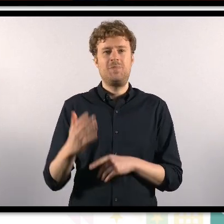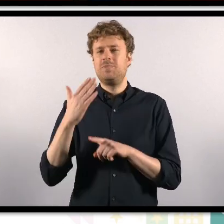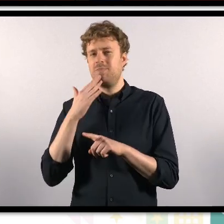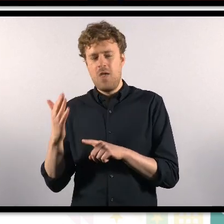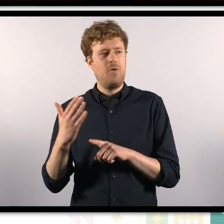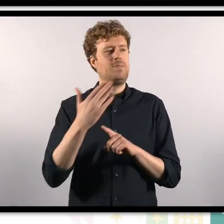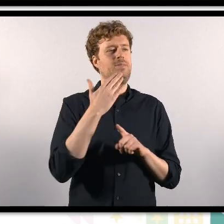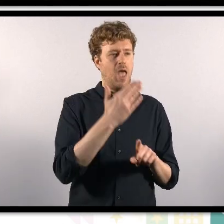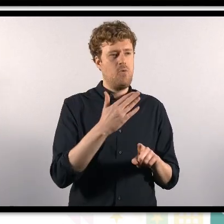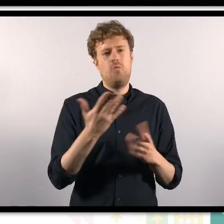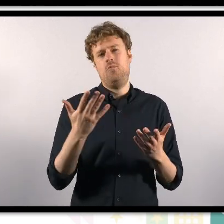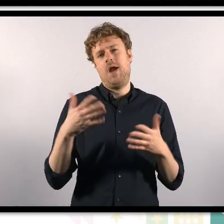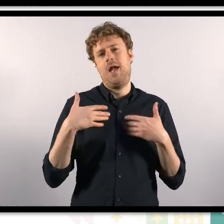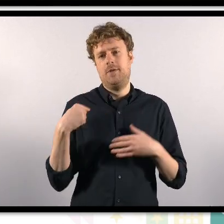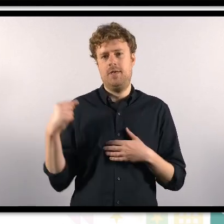you later.